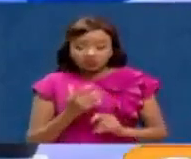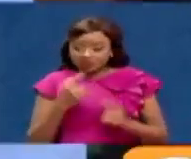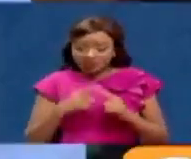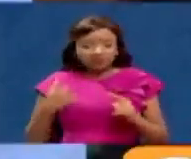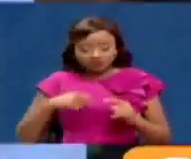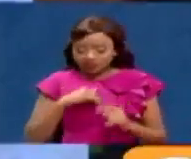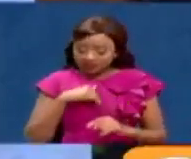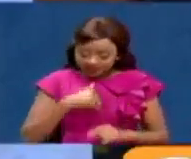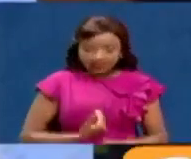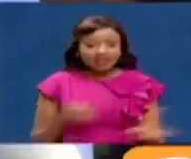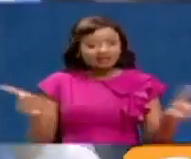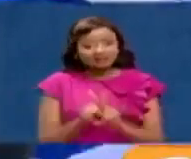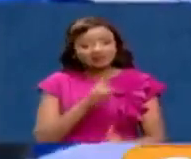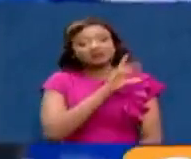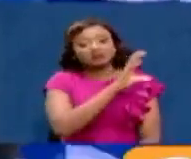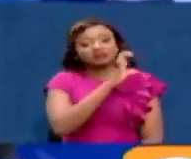They want